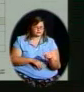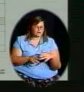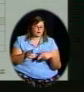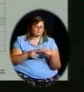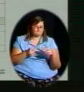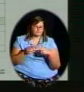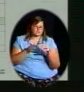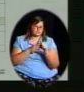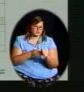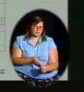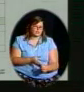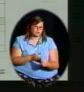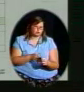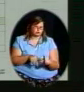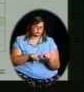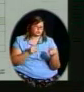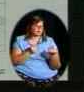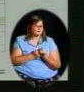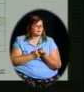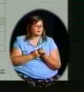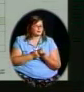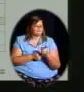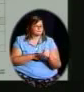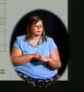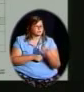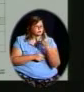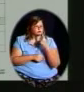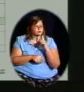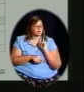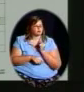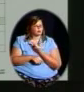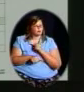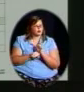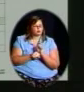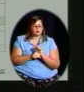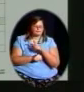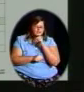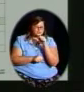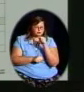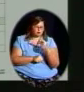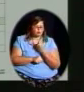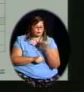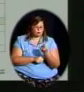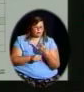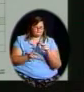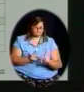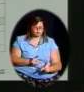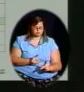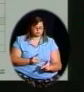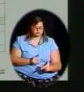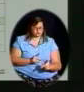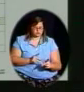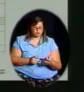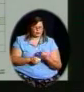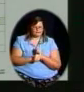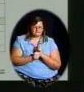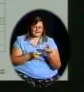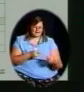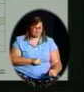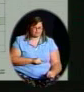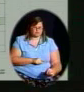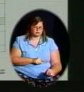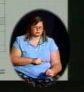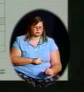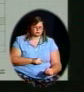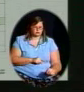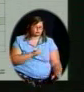members, have to understand what it is we're working on, because there isn't any one person that's going to make these student learning objectives happen. So